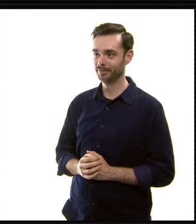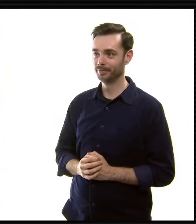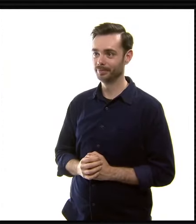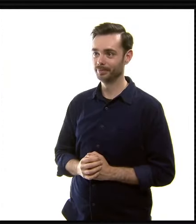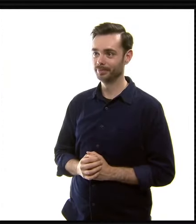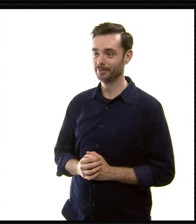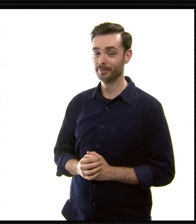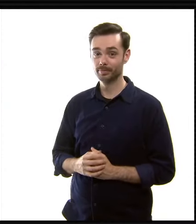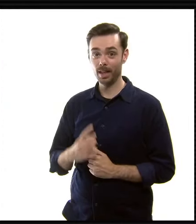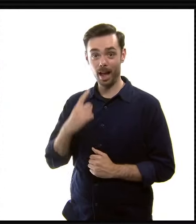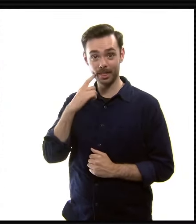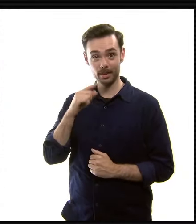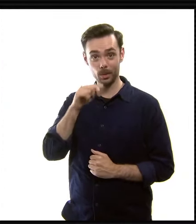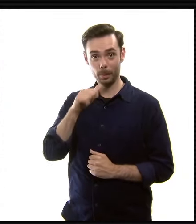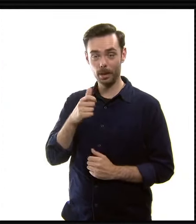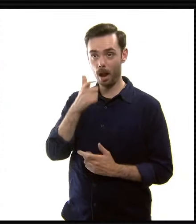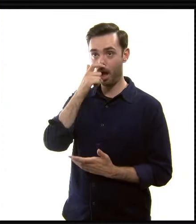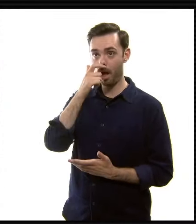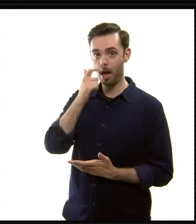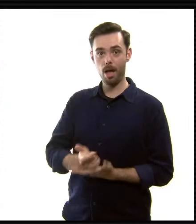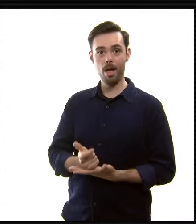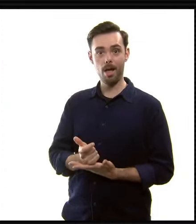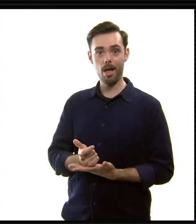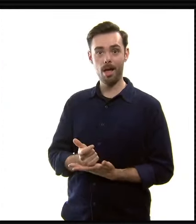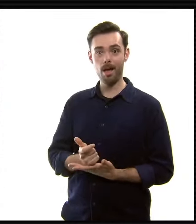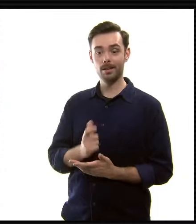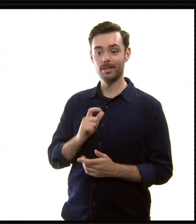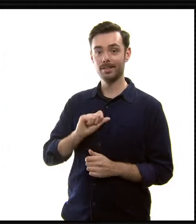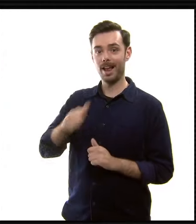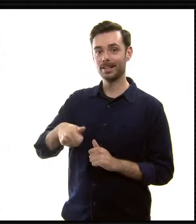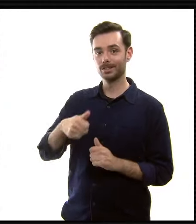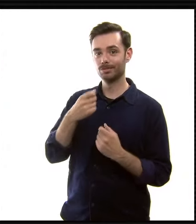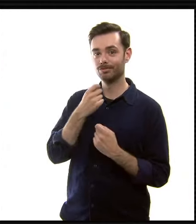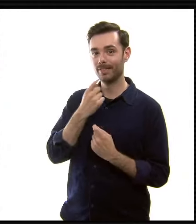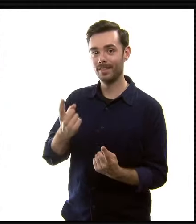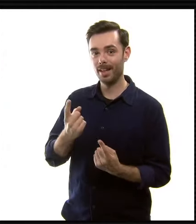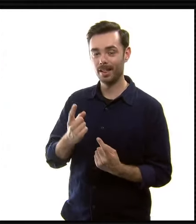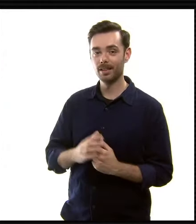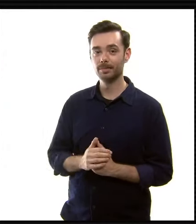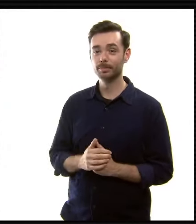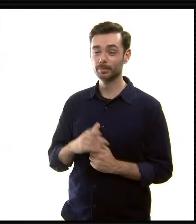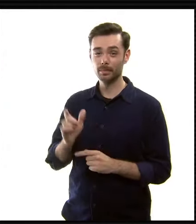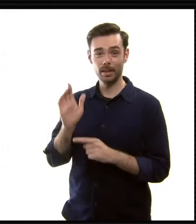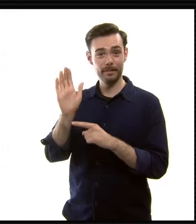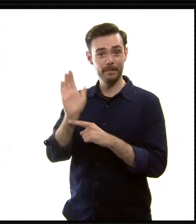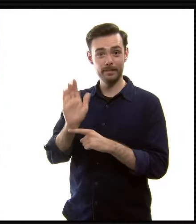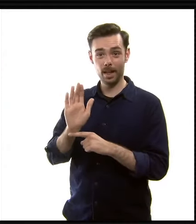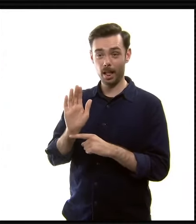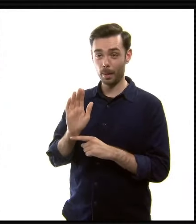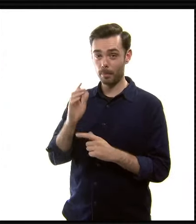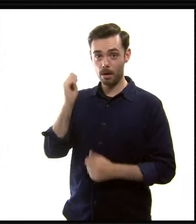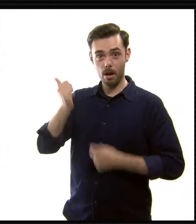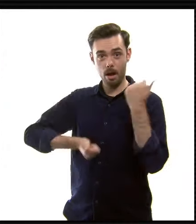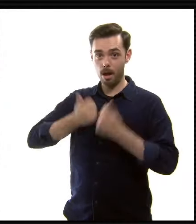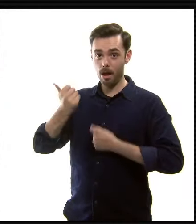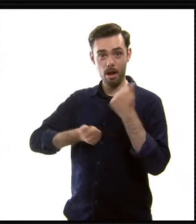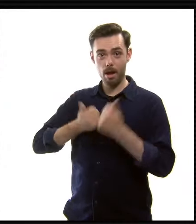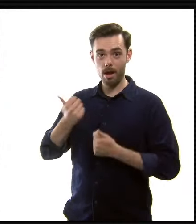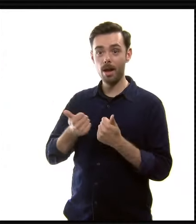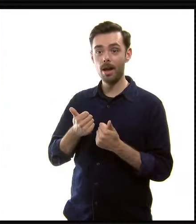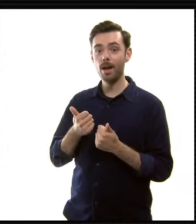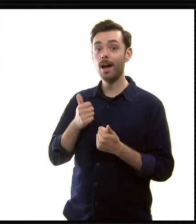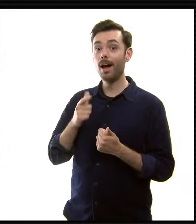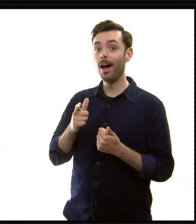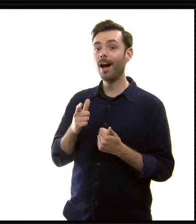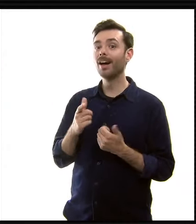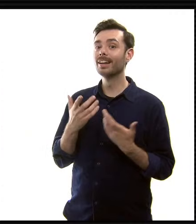you're going to be blown away by what we're about to reveal. Yes, as one of the highest grossing films of all time is finally getting some brick-based treatment,